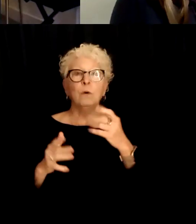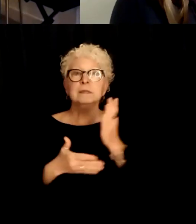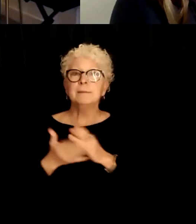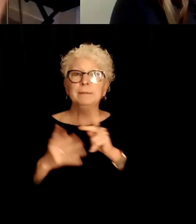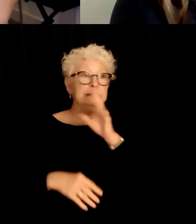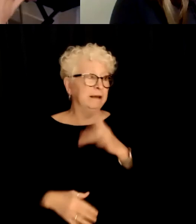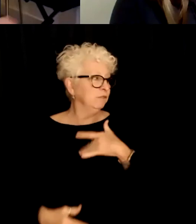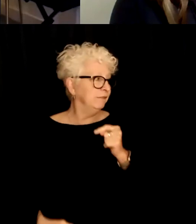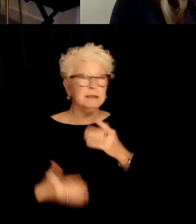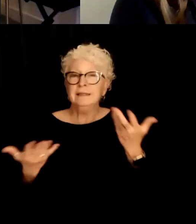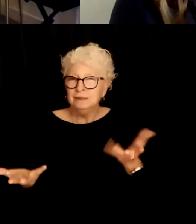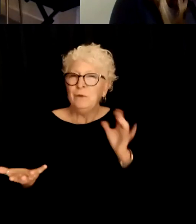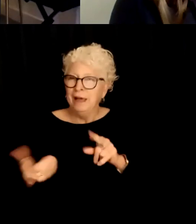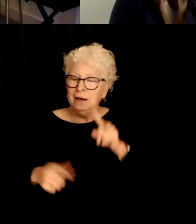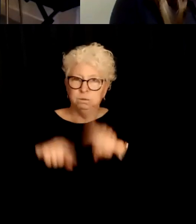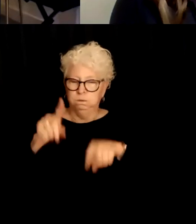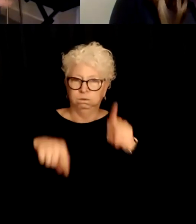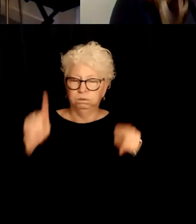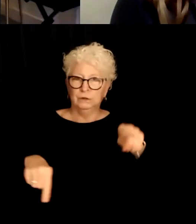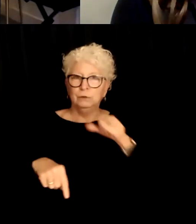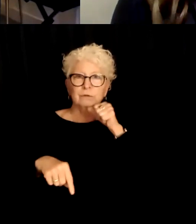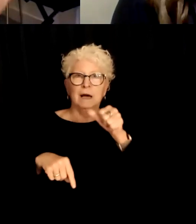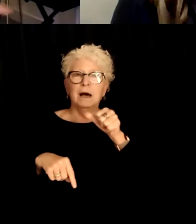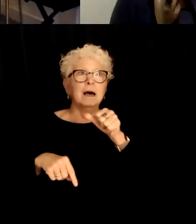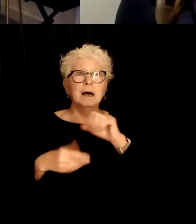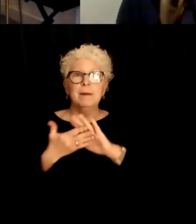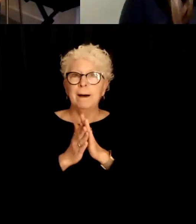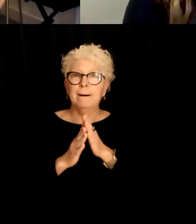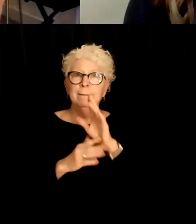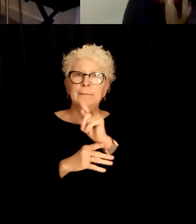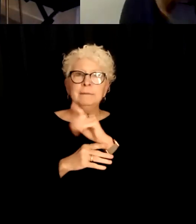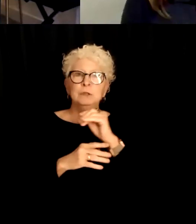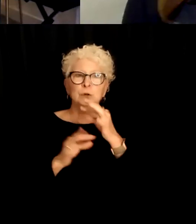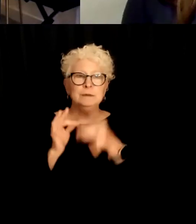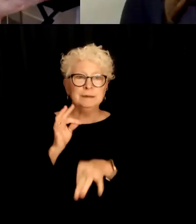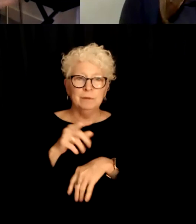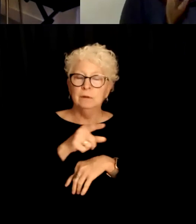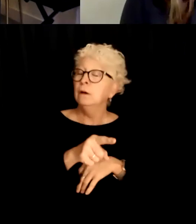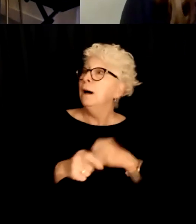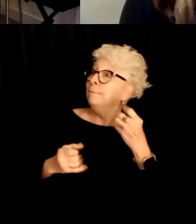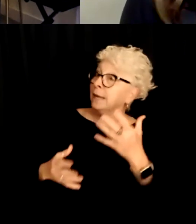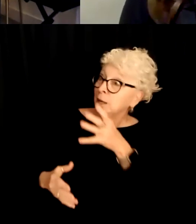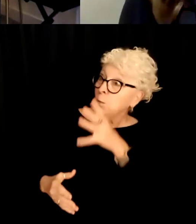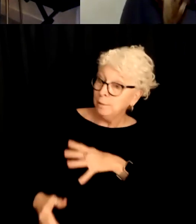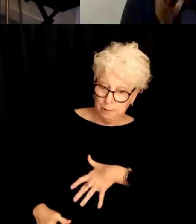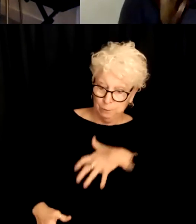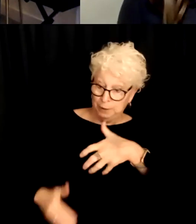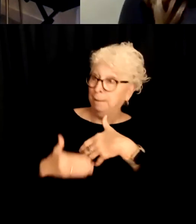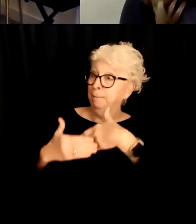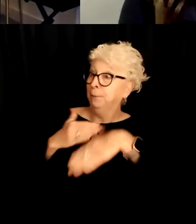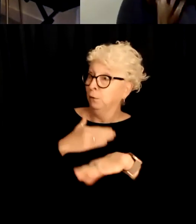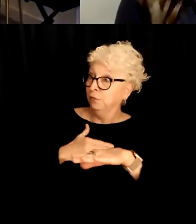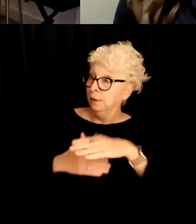but it's also about life. It's about, viruses and a lot of women learn it by having kids, just like pregnancy. Yeah. Yes, pregnancy is